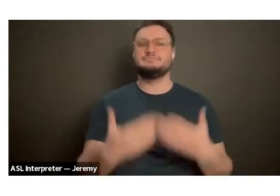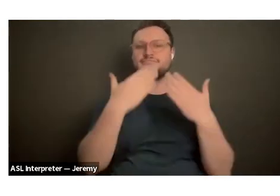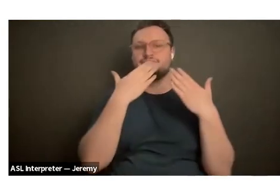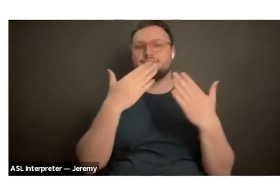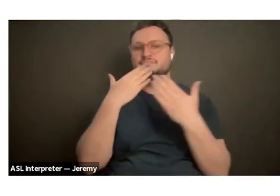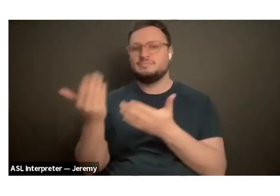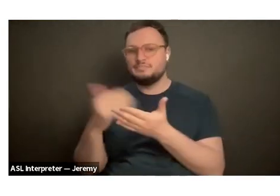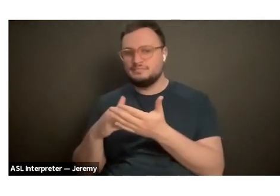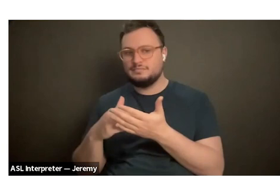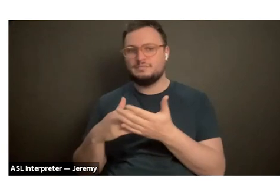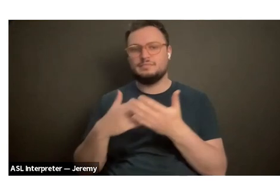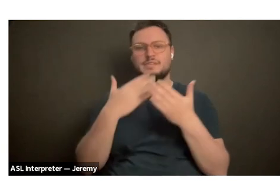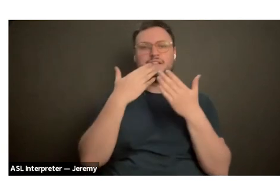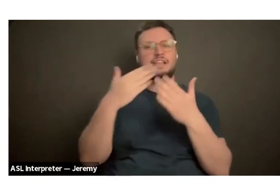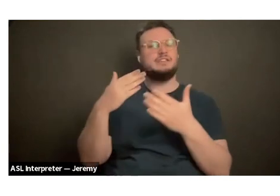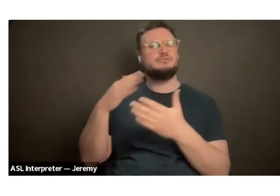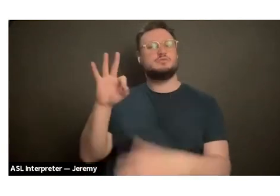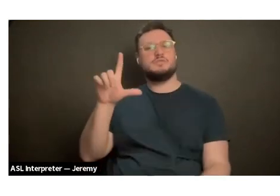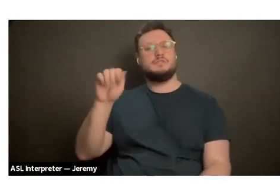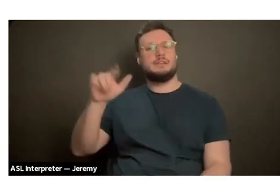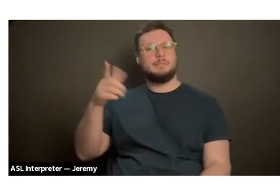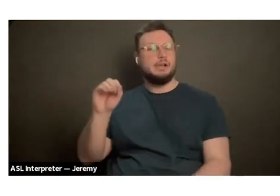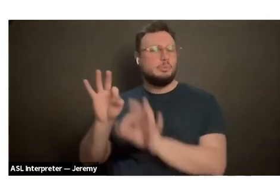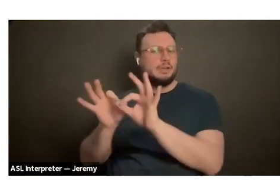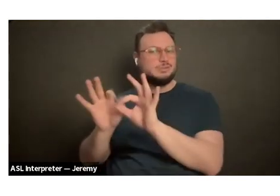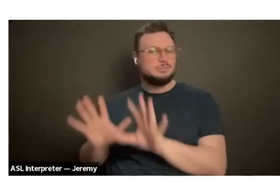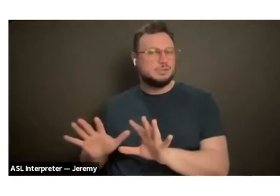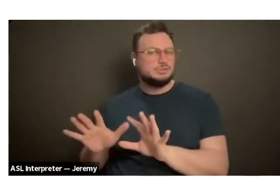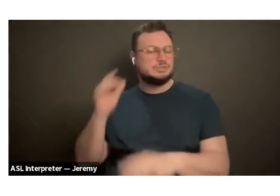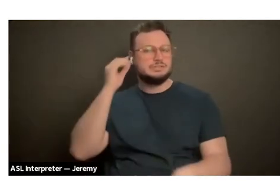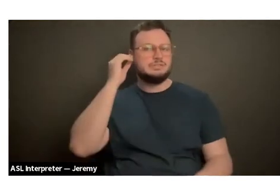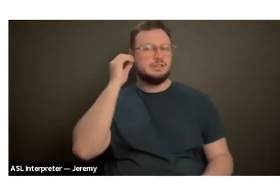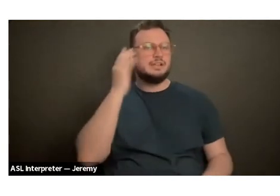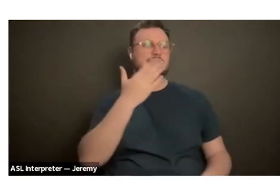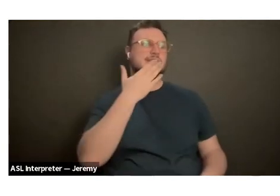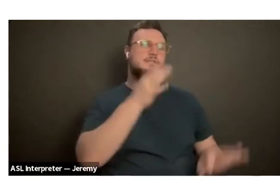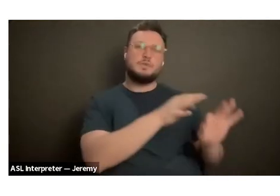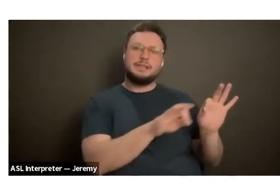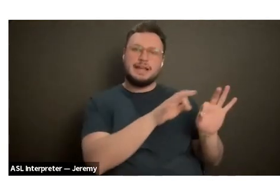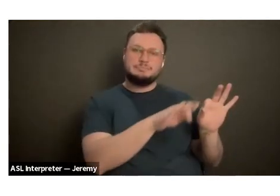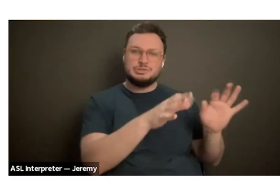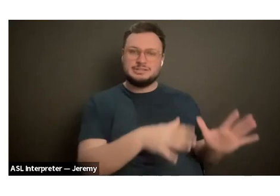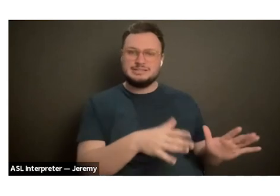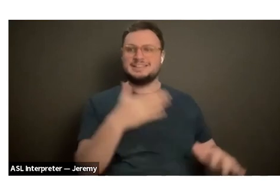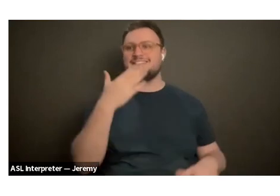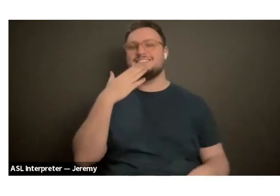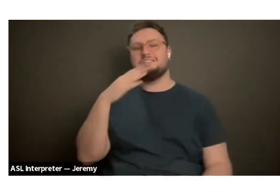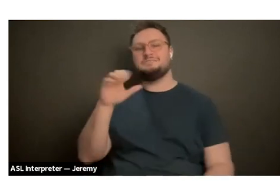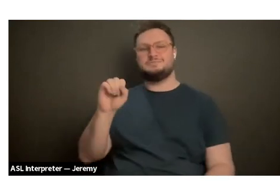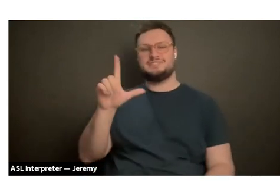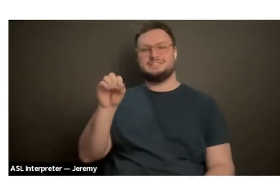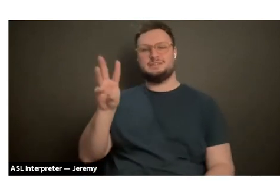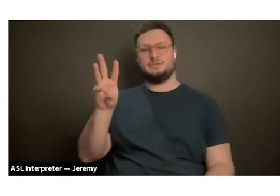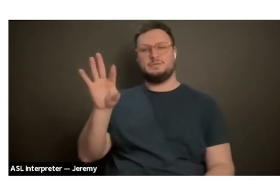to the Flamingo interpreting team. Thank you for the interpreters, for the captioners, and thank you to the Surface team. Thank